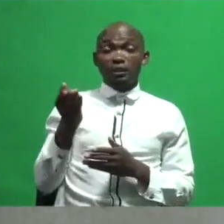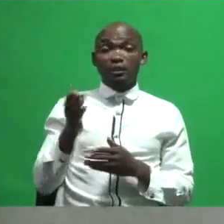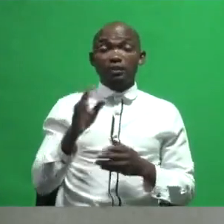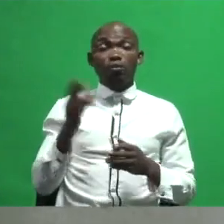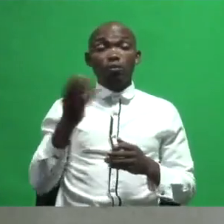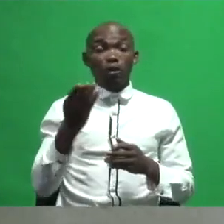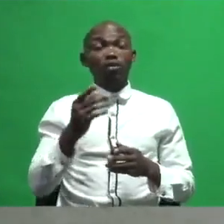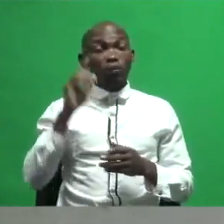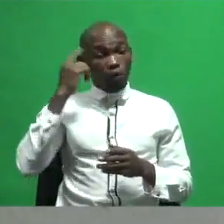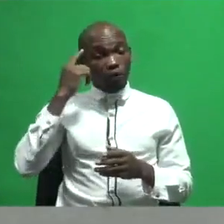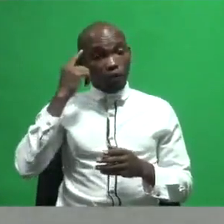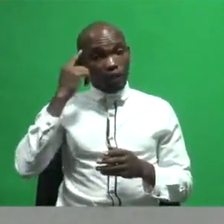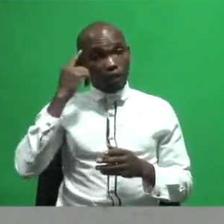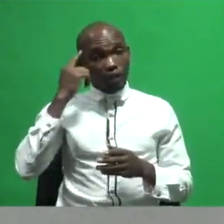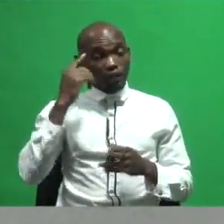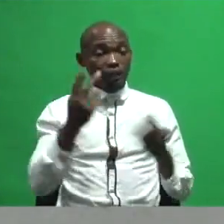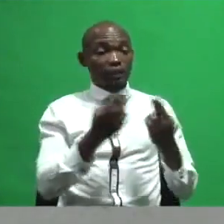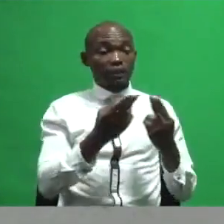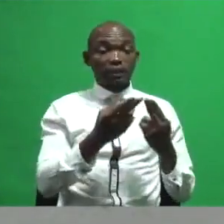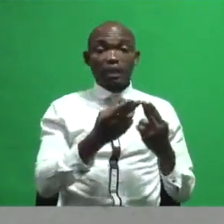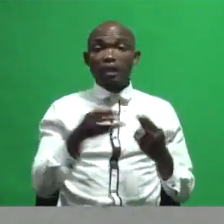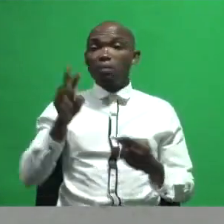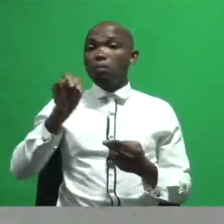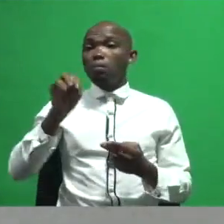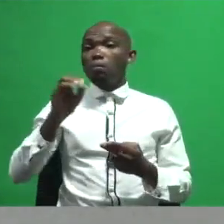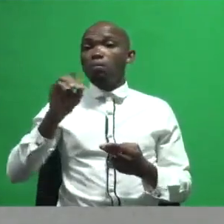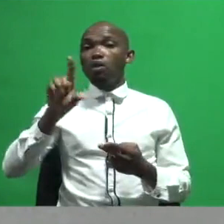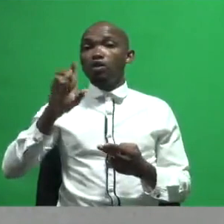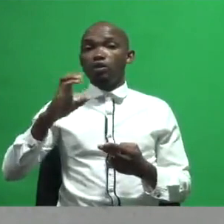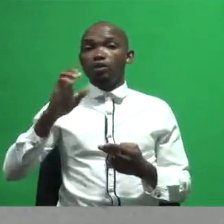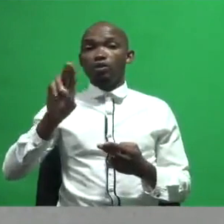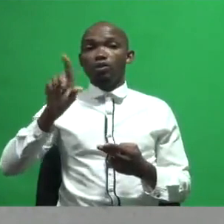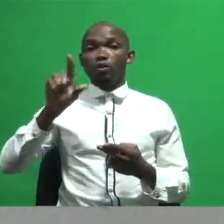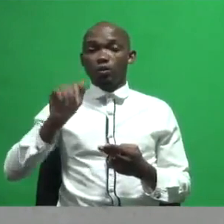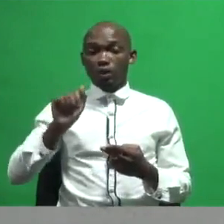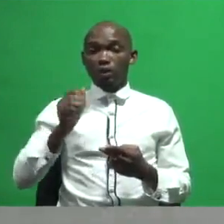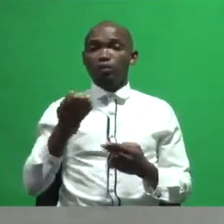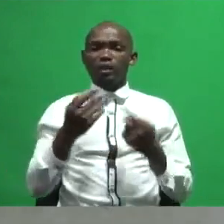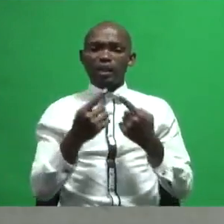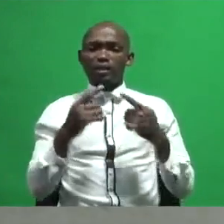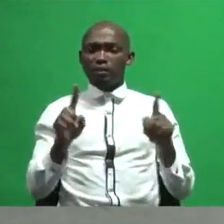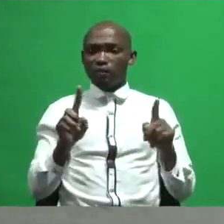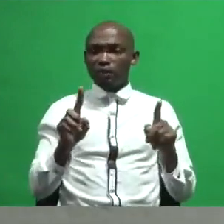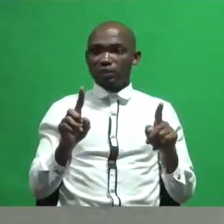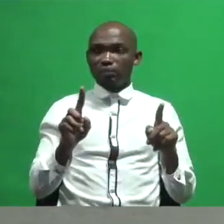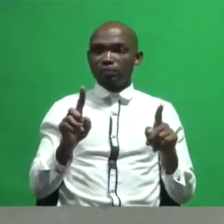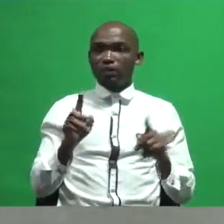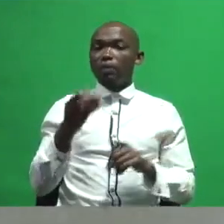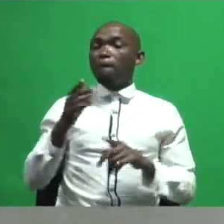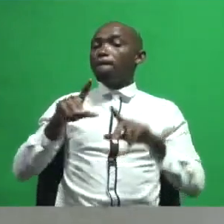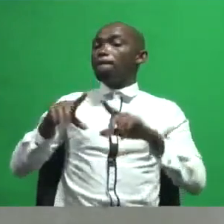This is what you have observed. They have the same molecular formula. But what are they